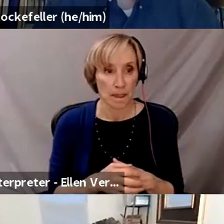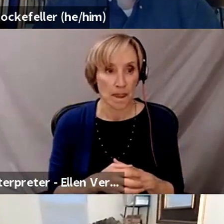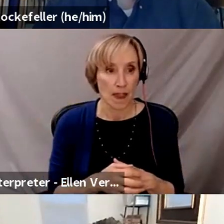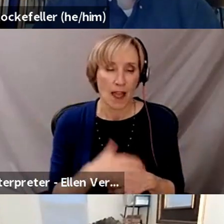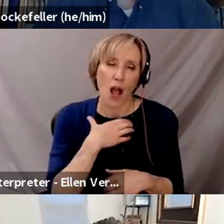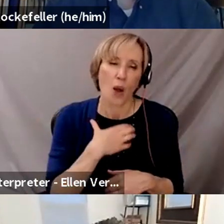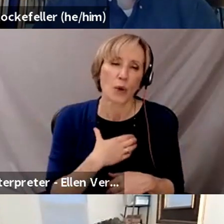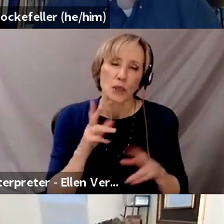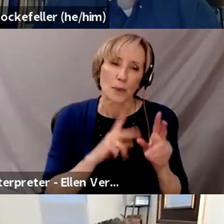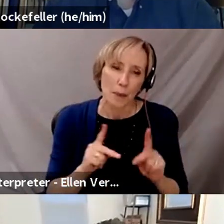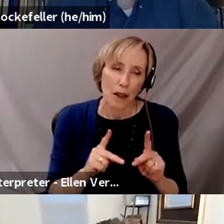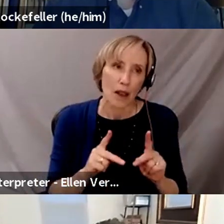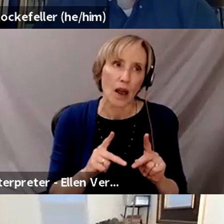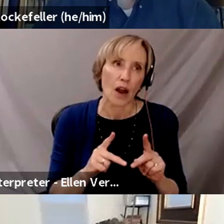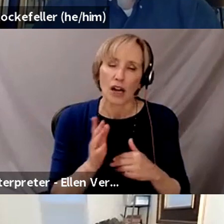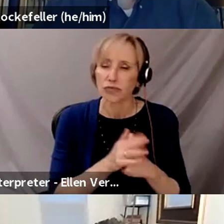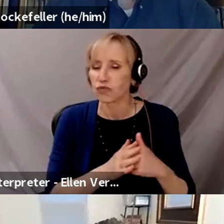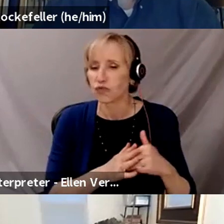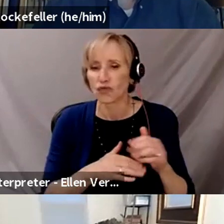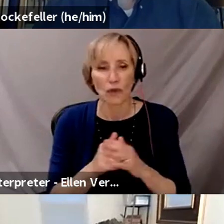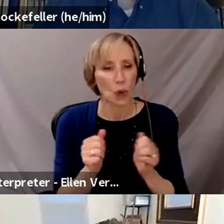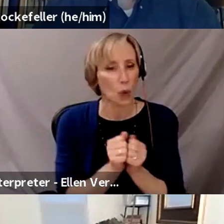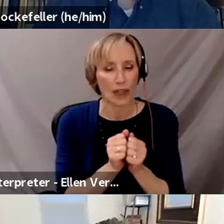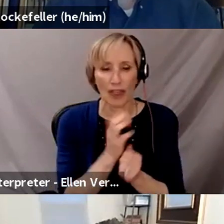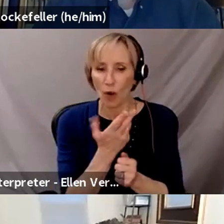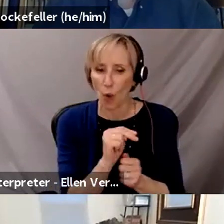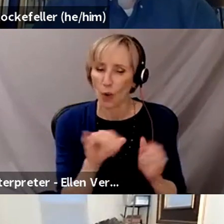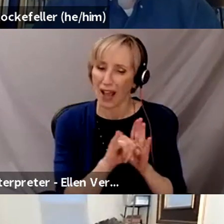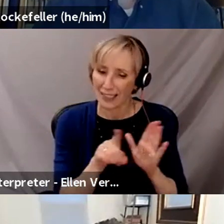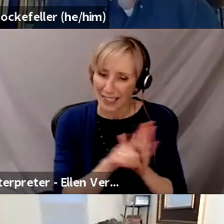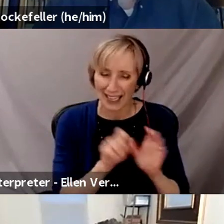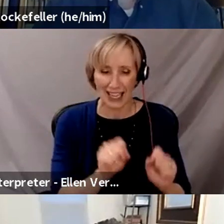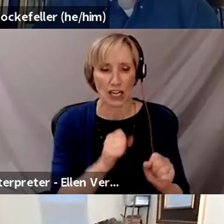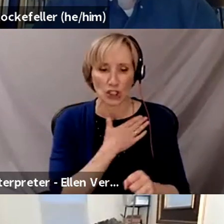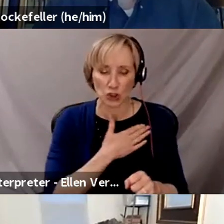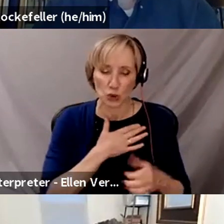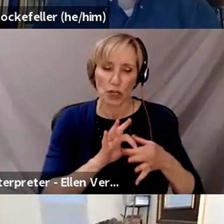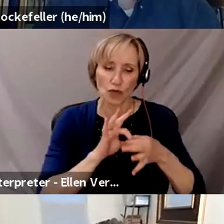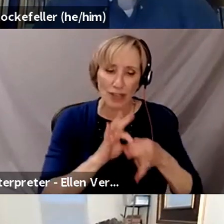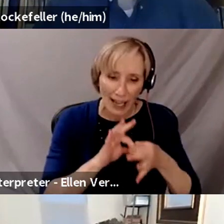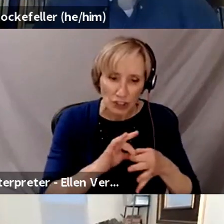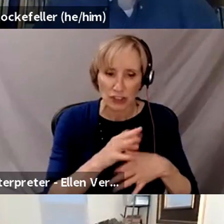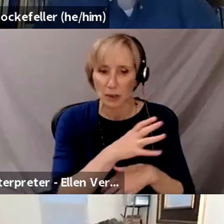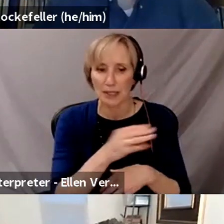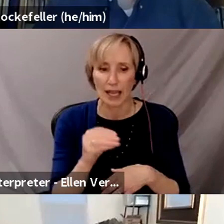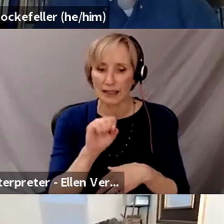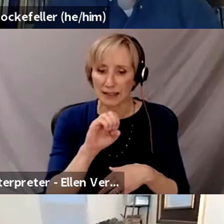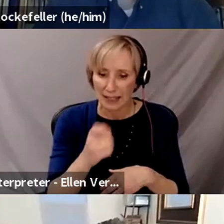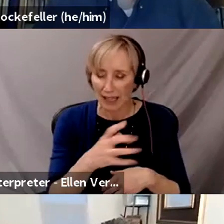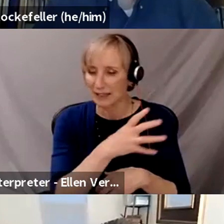live so comfortable with who they are that they can enjoy that, as every human being has a birthright to enjoy.